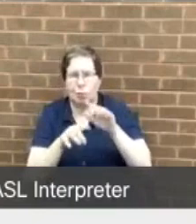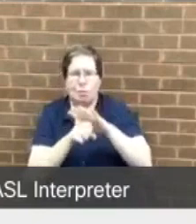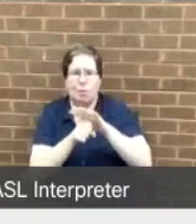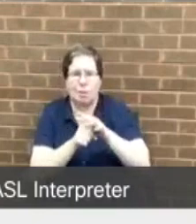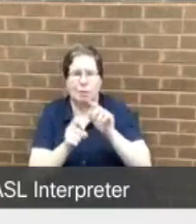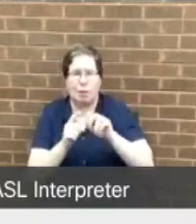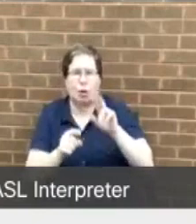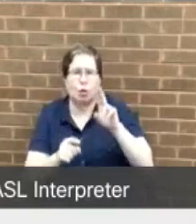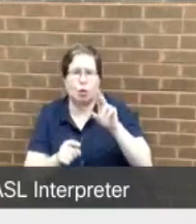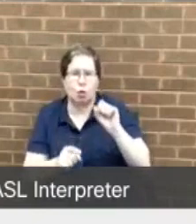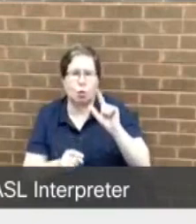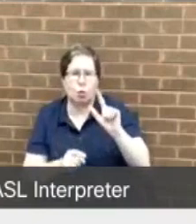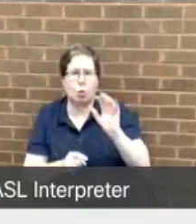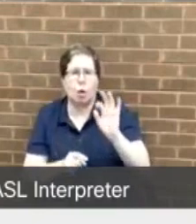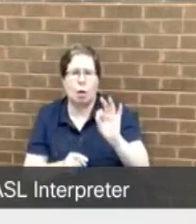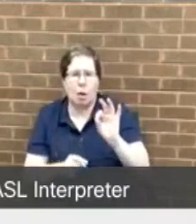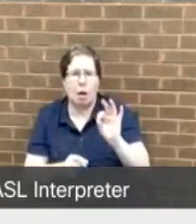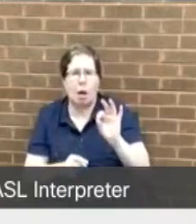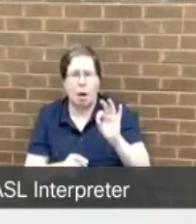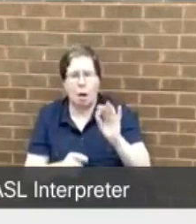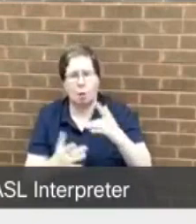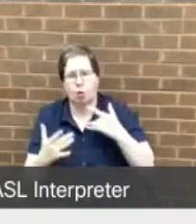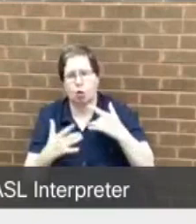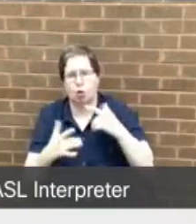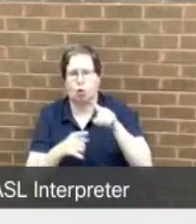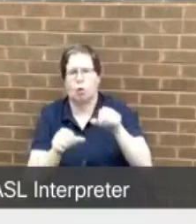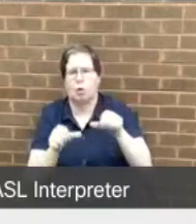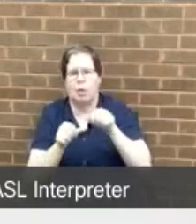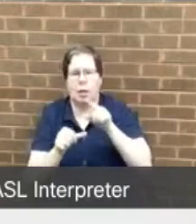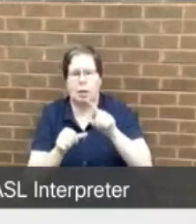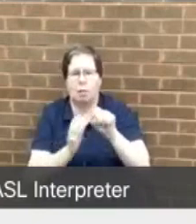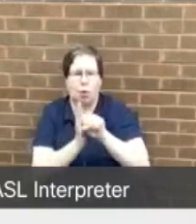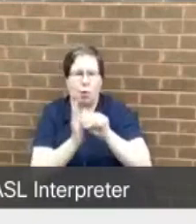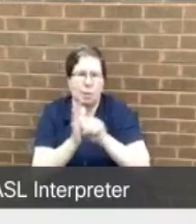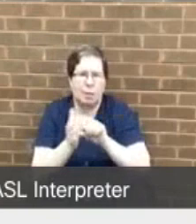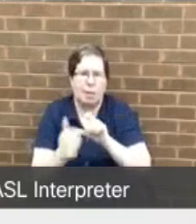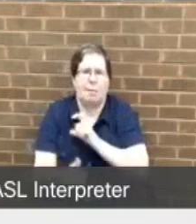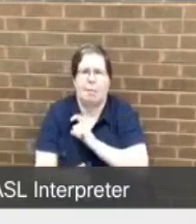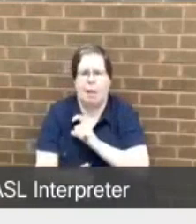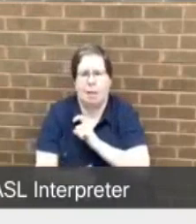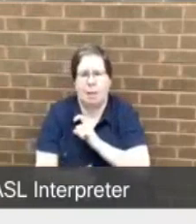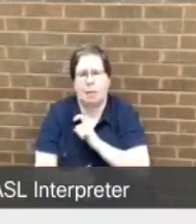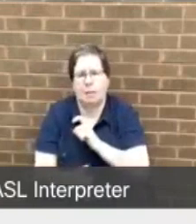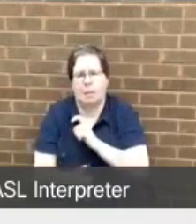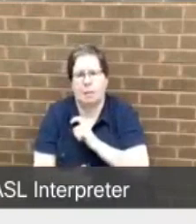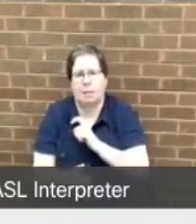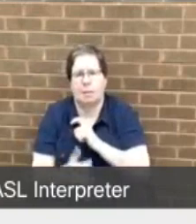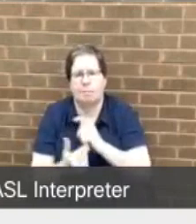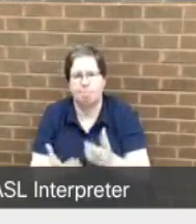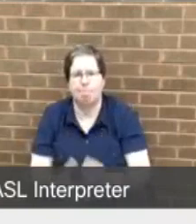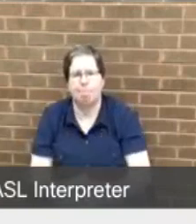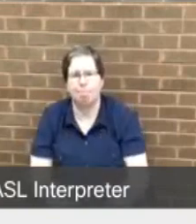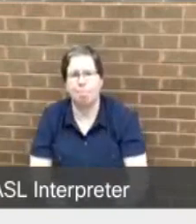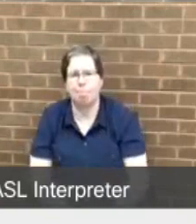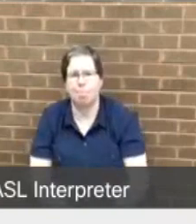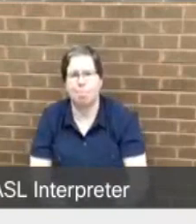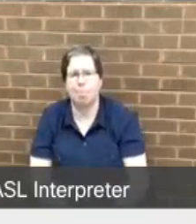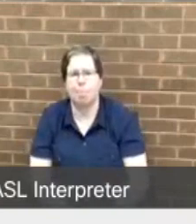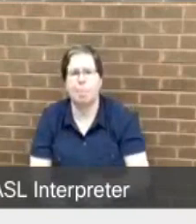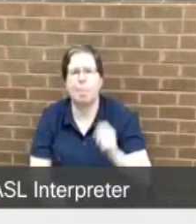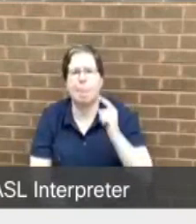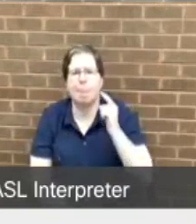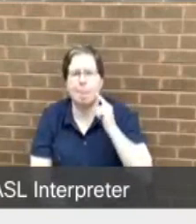US 29. Is a concern there, anything for the state police could do. So I think